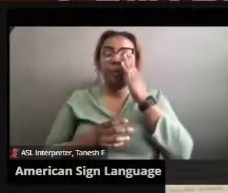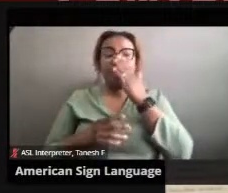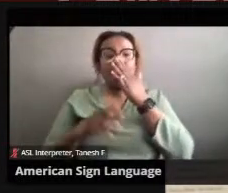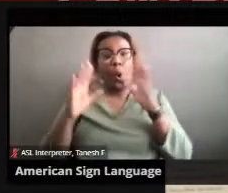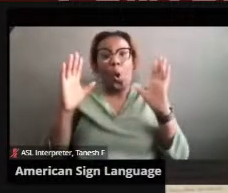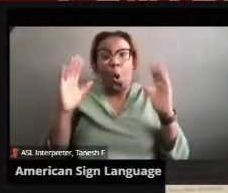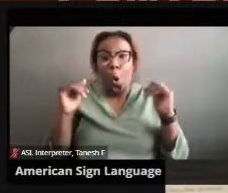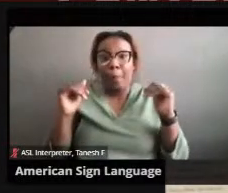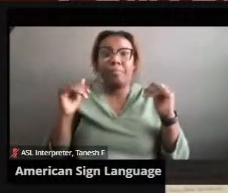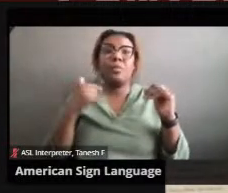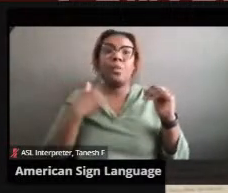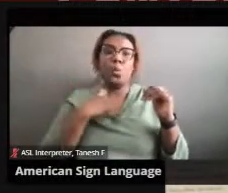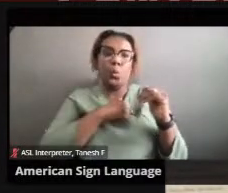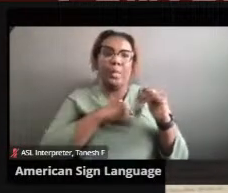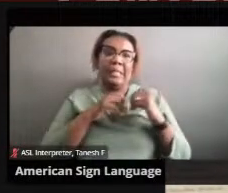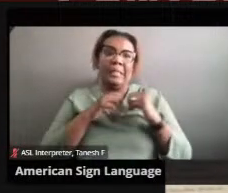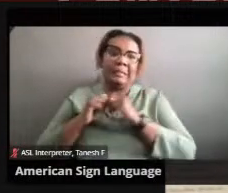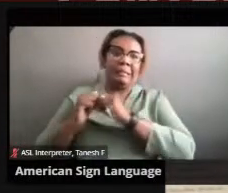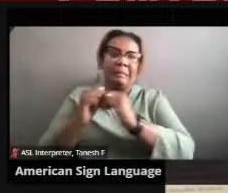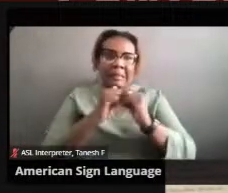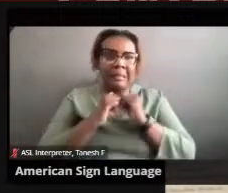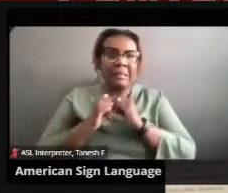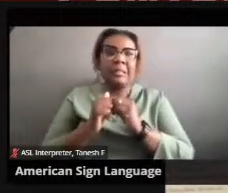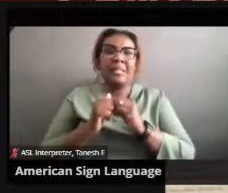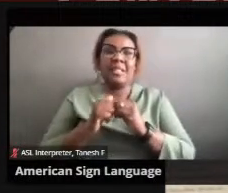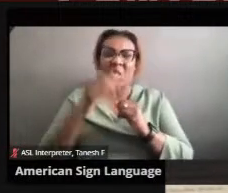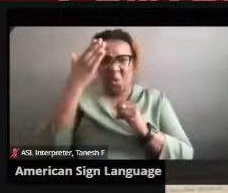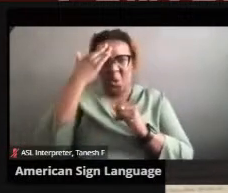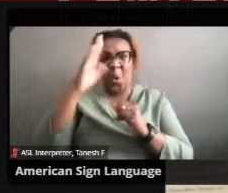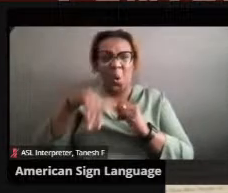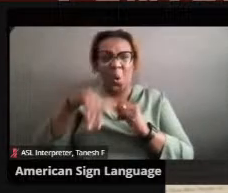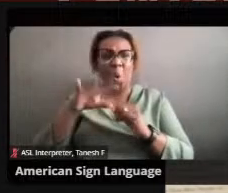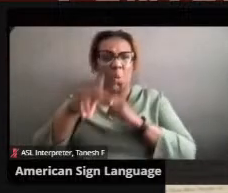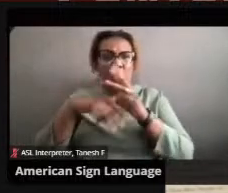broken world and realize a shared vision of freedom.